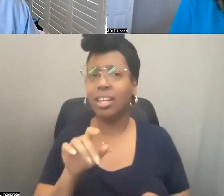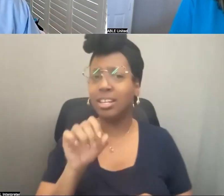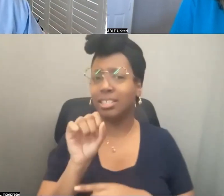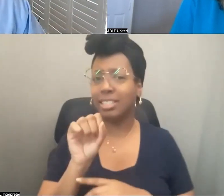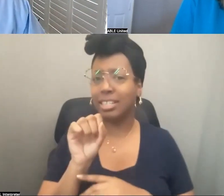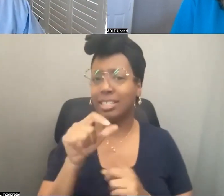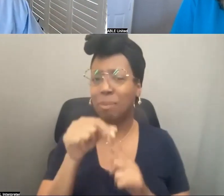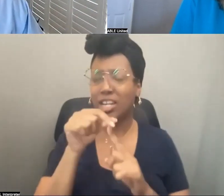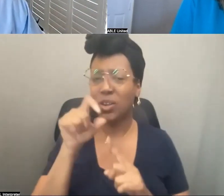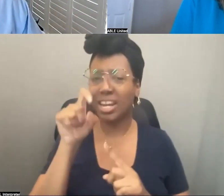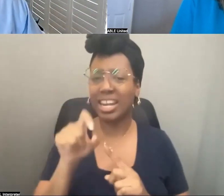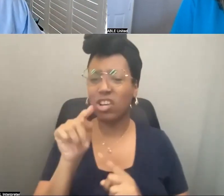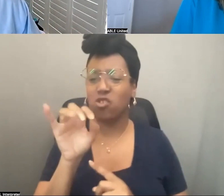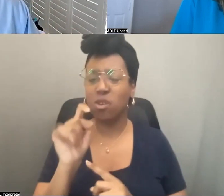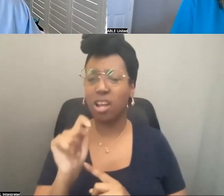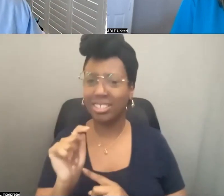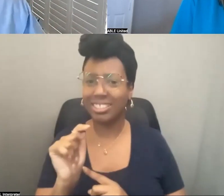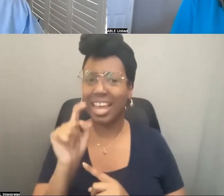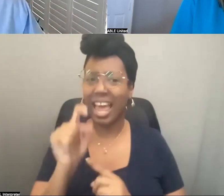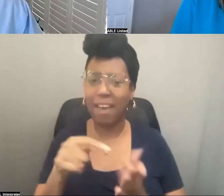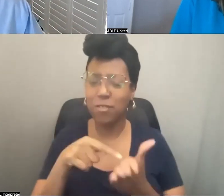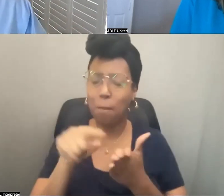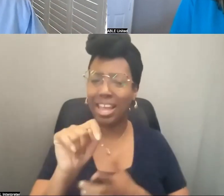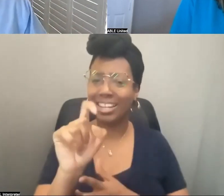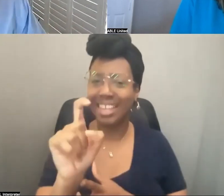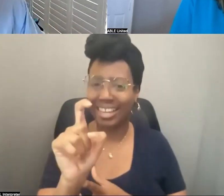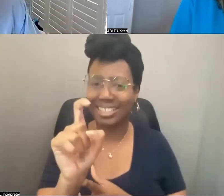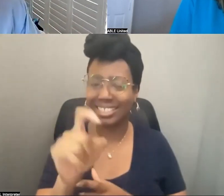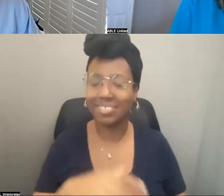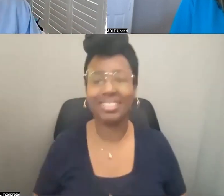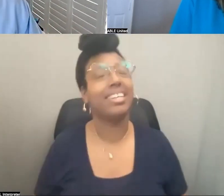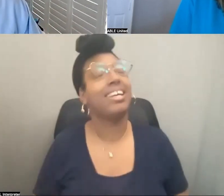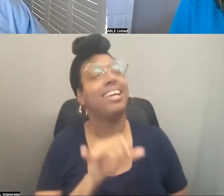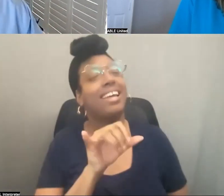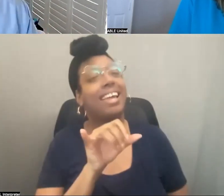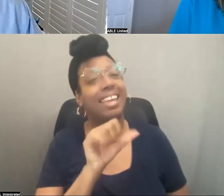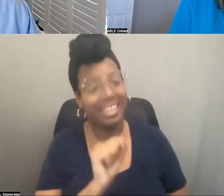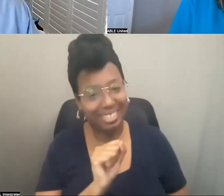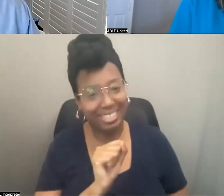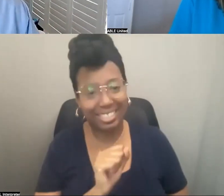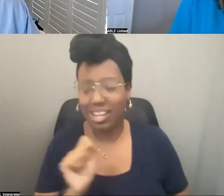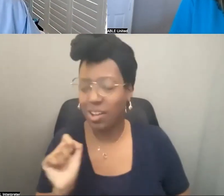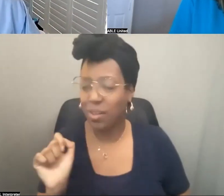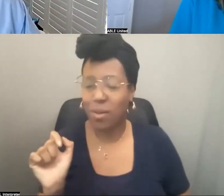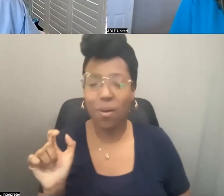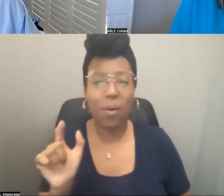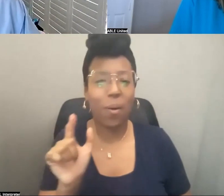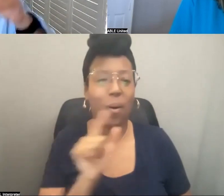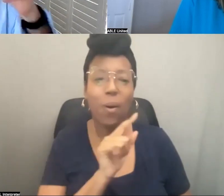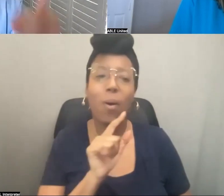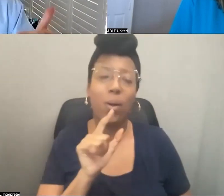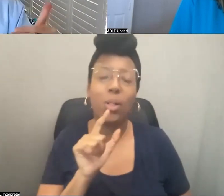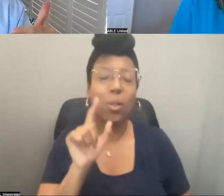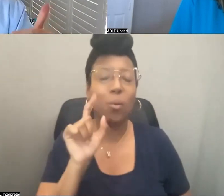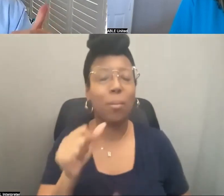taxes? Yes. The short answer is all special needs trusts are subject to some kind of taxes. Now,